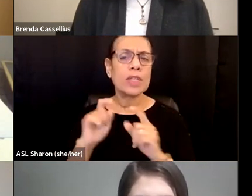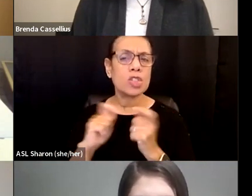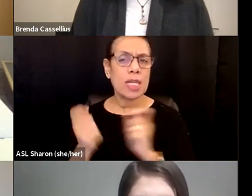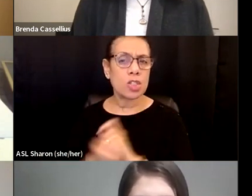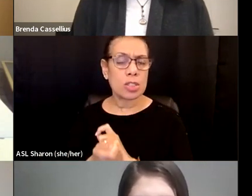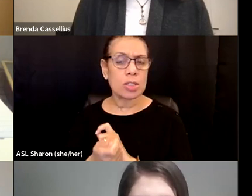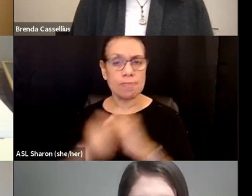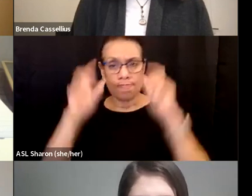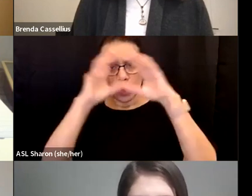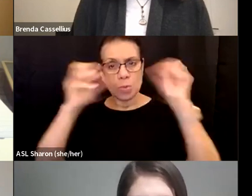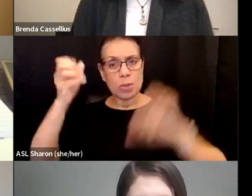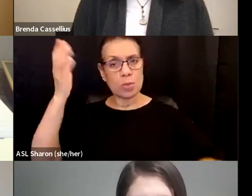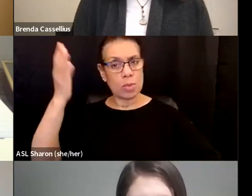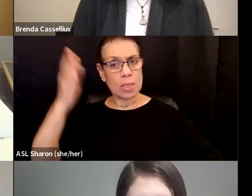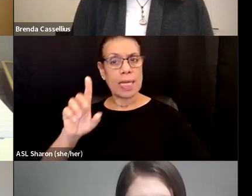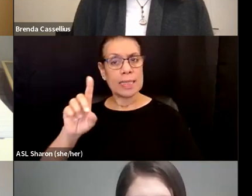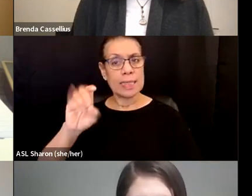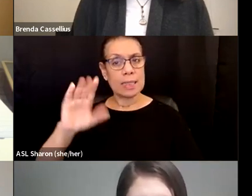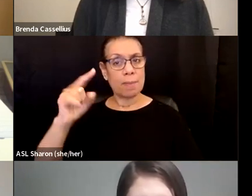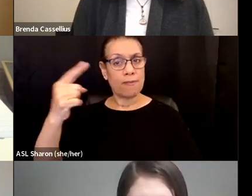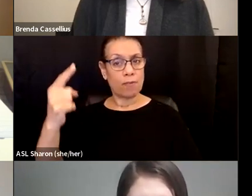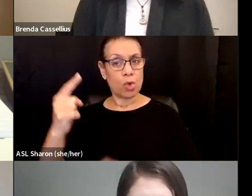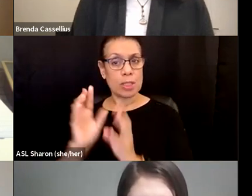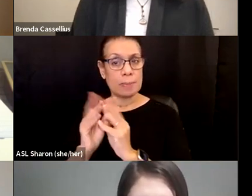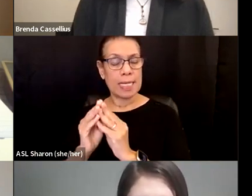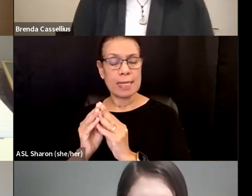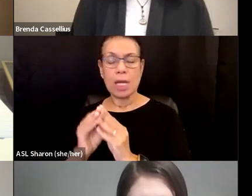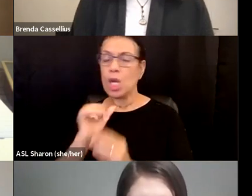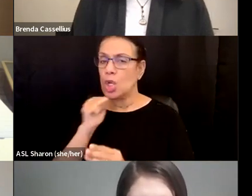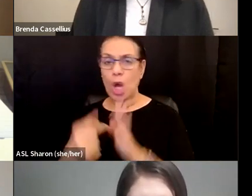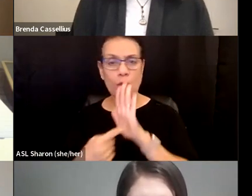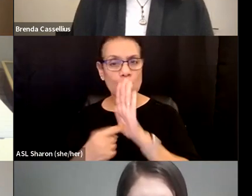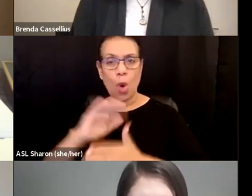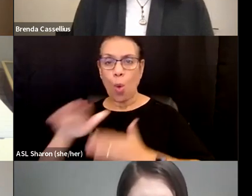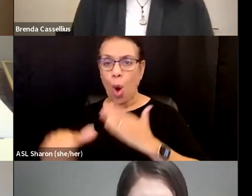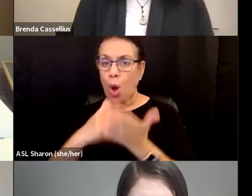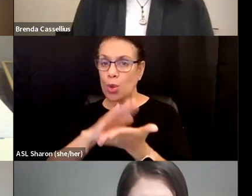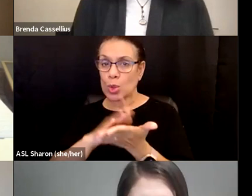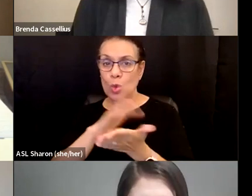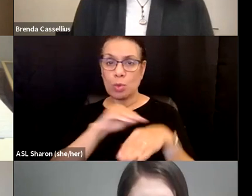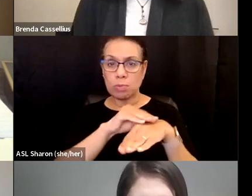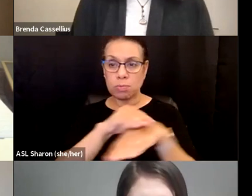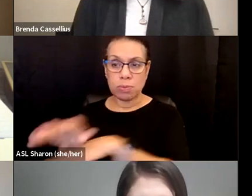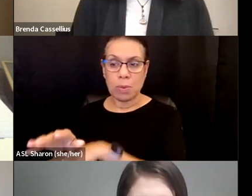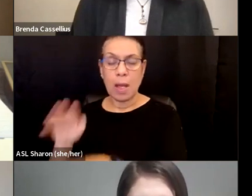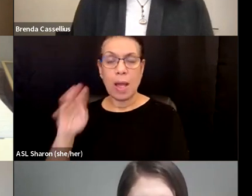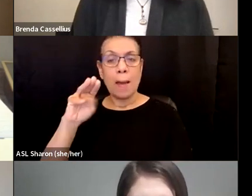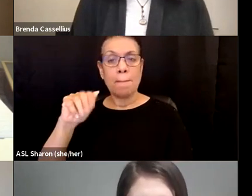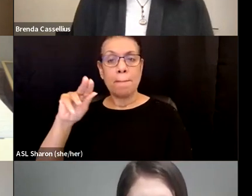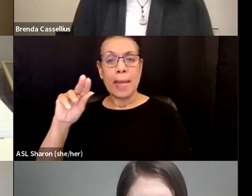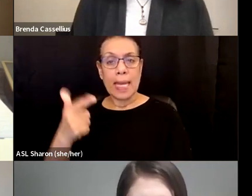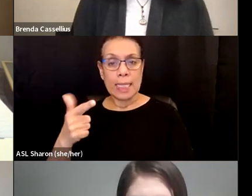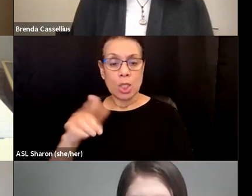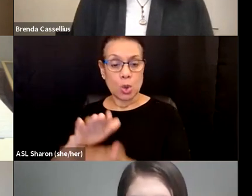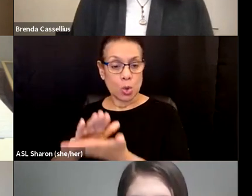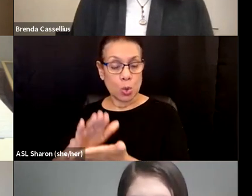the superintendent's presentation at the december first school committee meeting failed to capture all affected schools the manning and mozart schools were not included on the